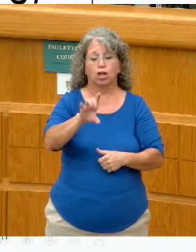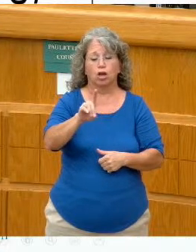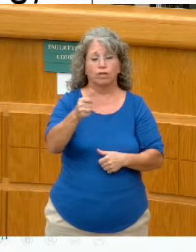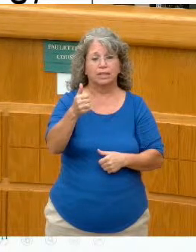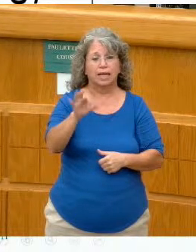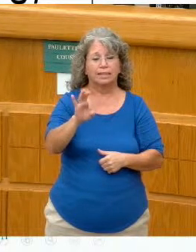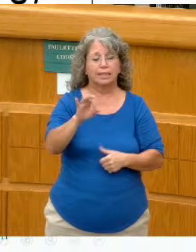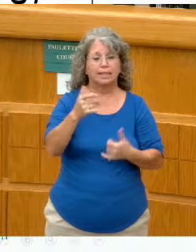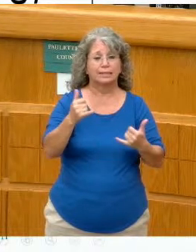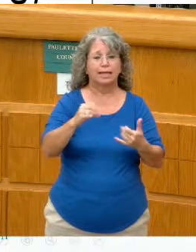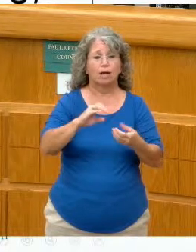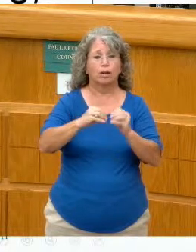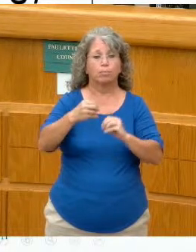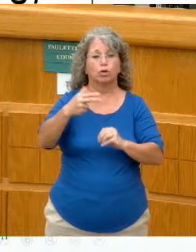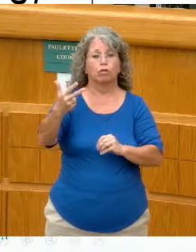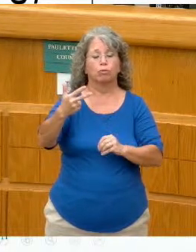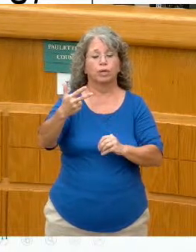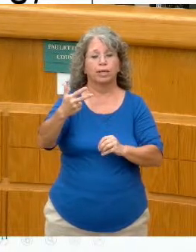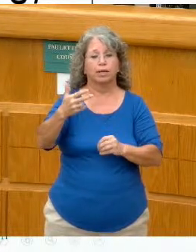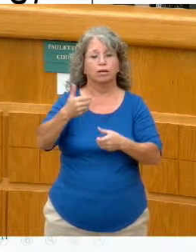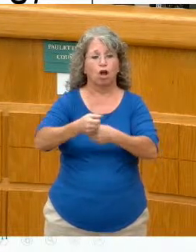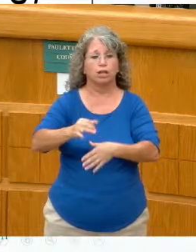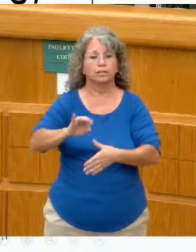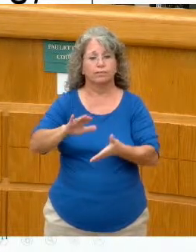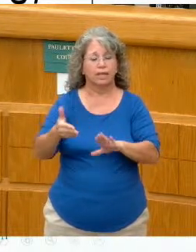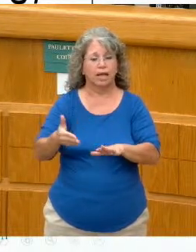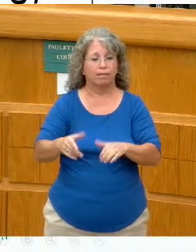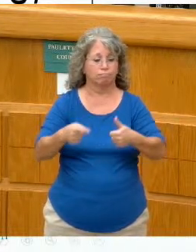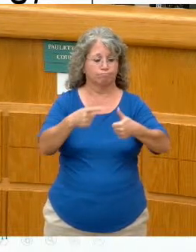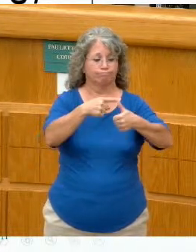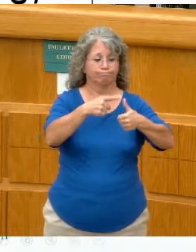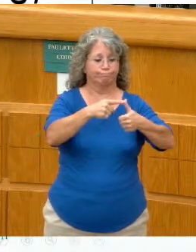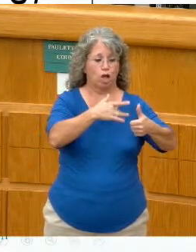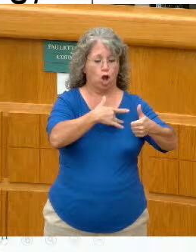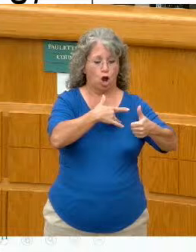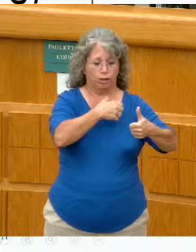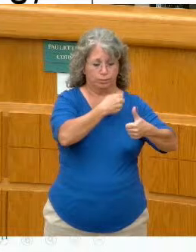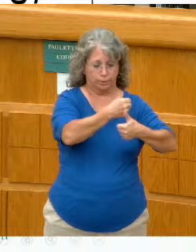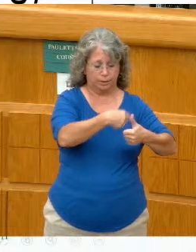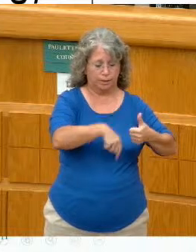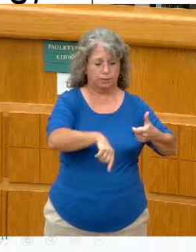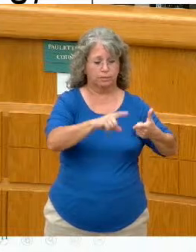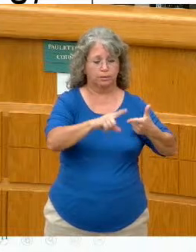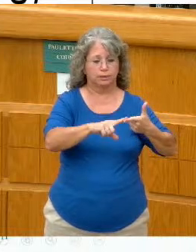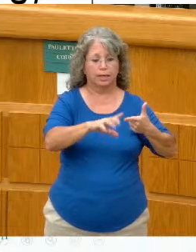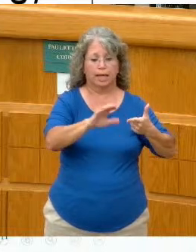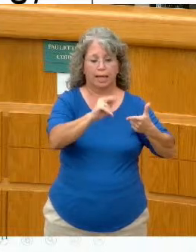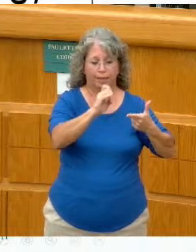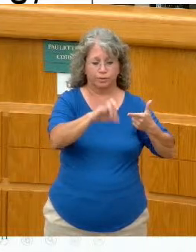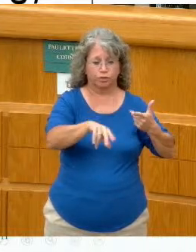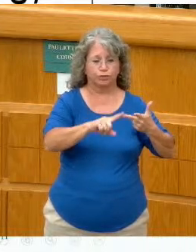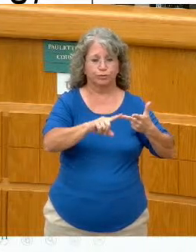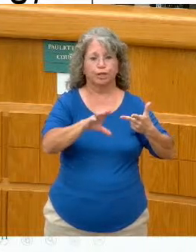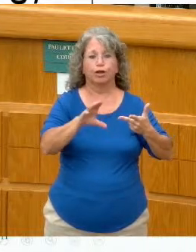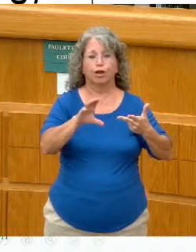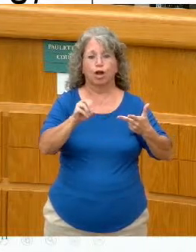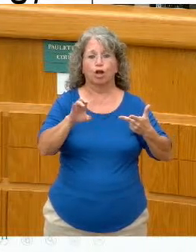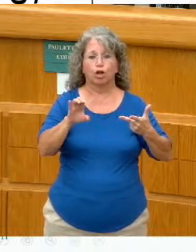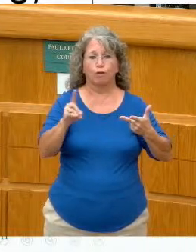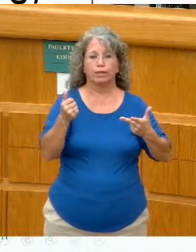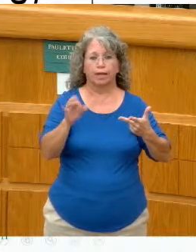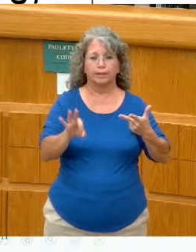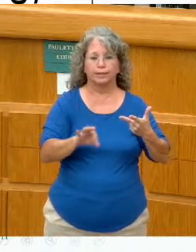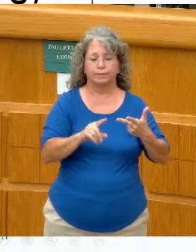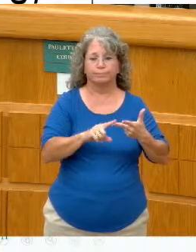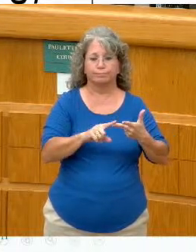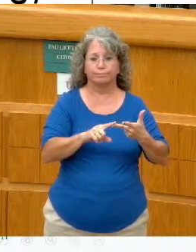This is the model that projects how many fatalities per day we expect to see. The blue part of the ribbon, or the blue part here, this